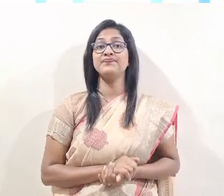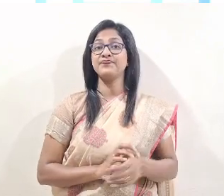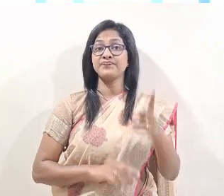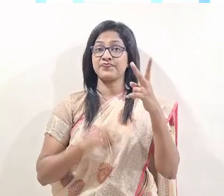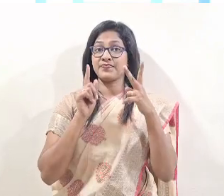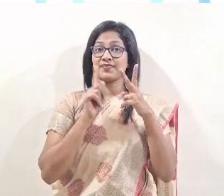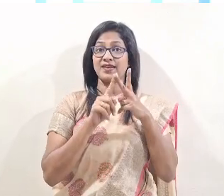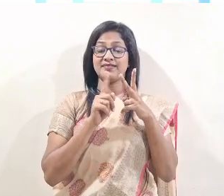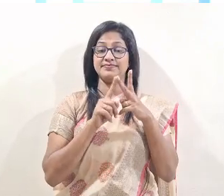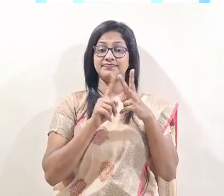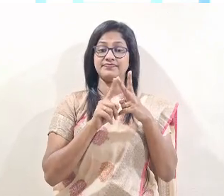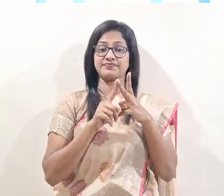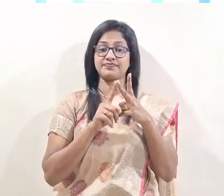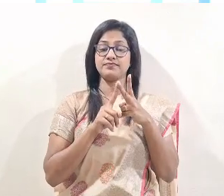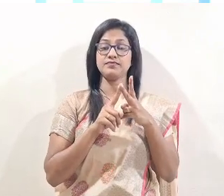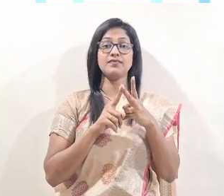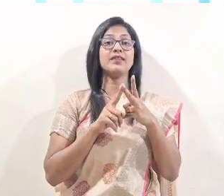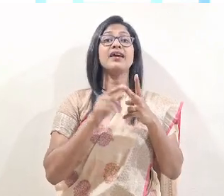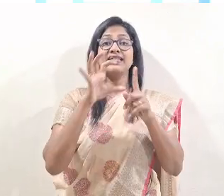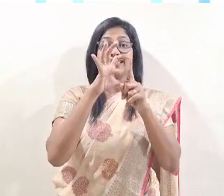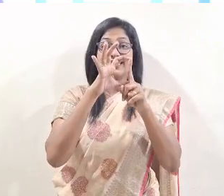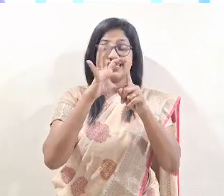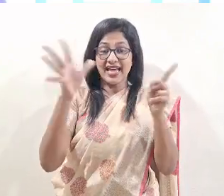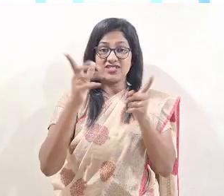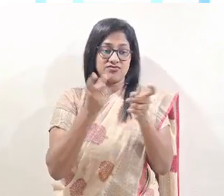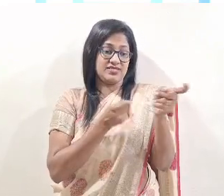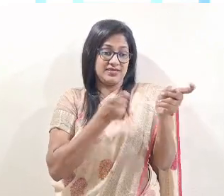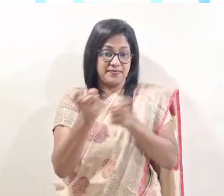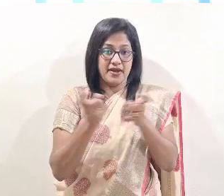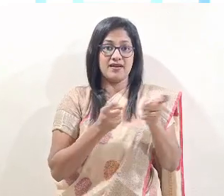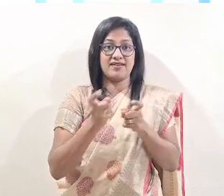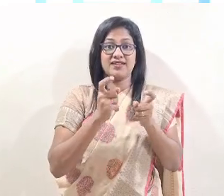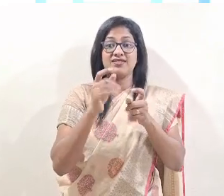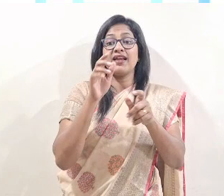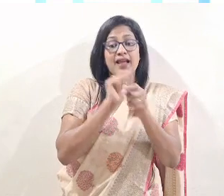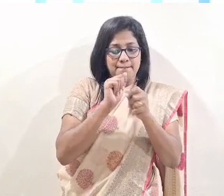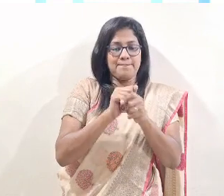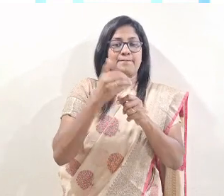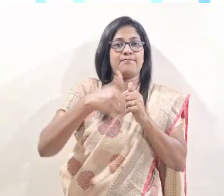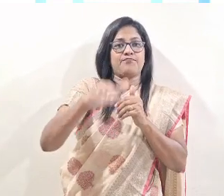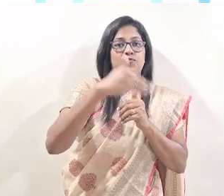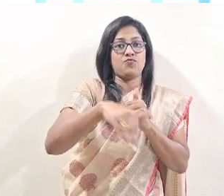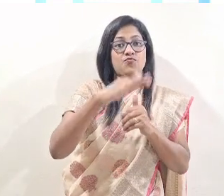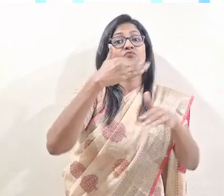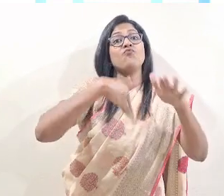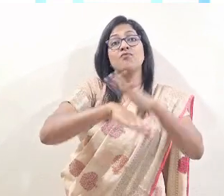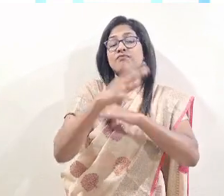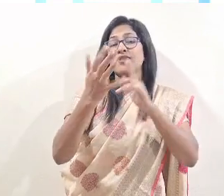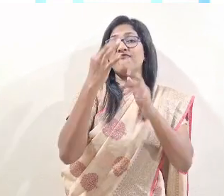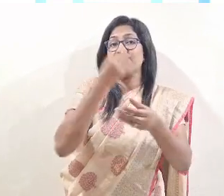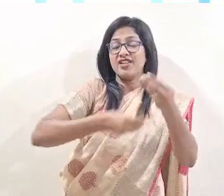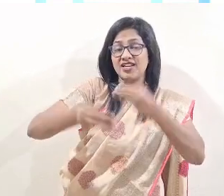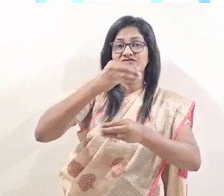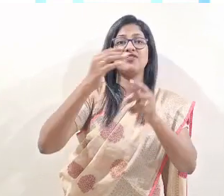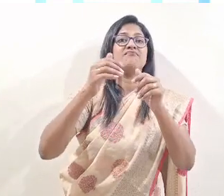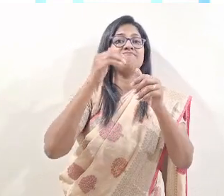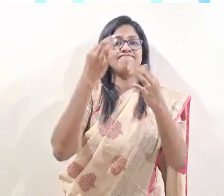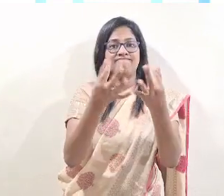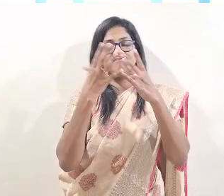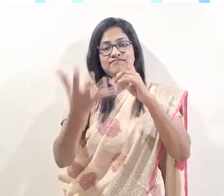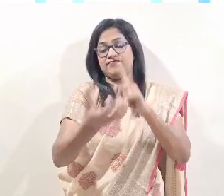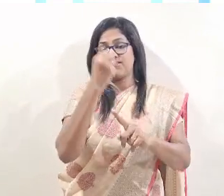Second, manage risks during operation to achieve financial resilience. And I would like to focus